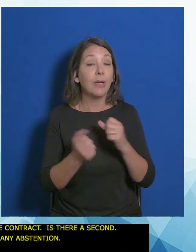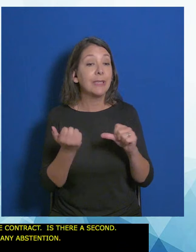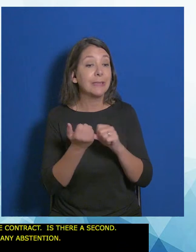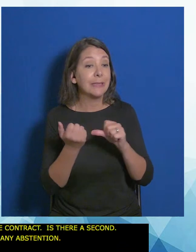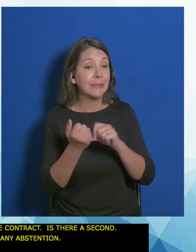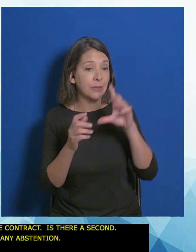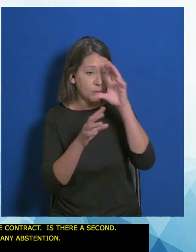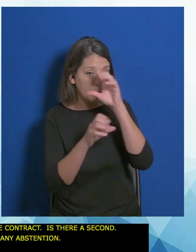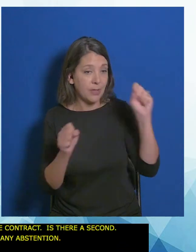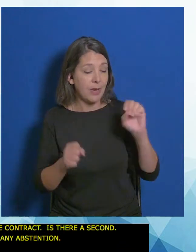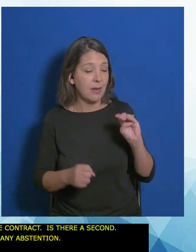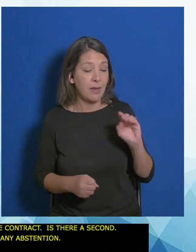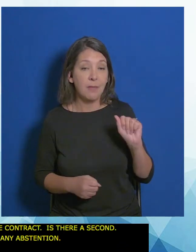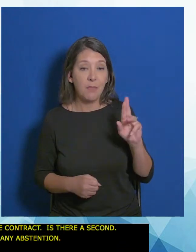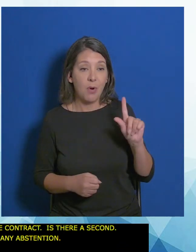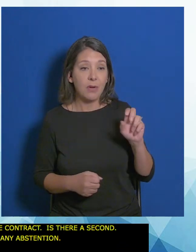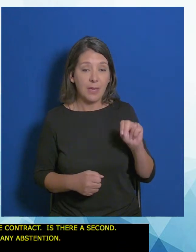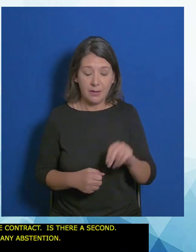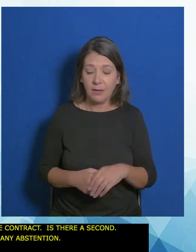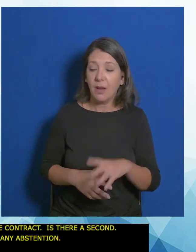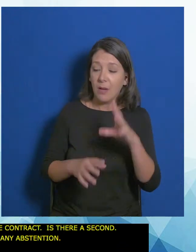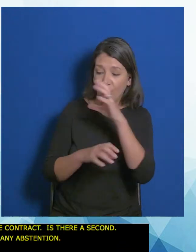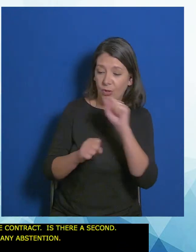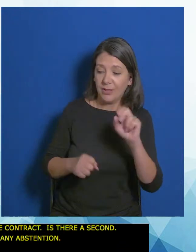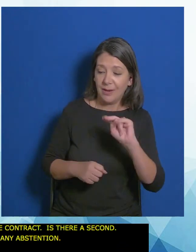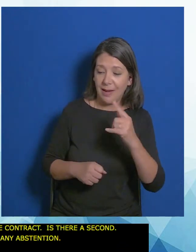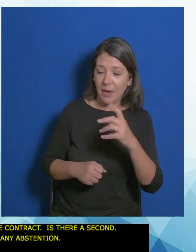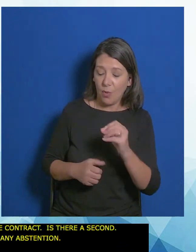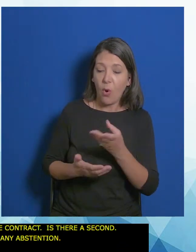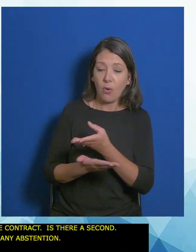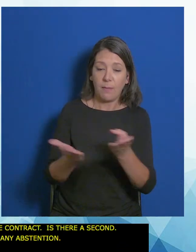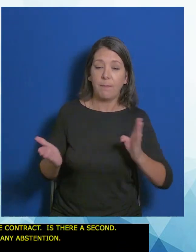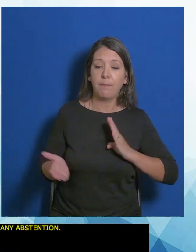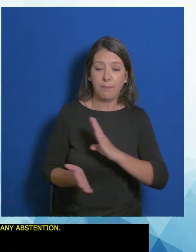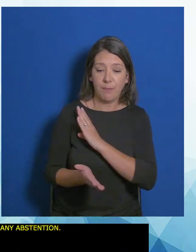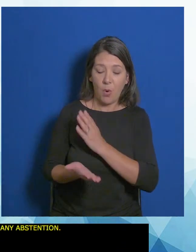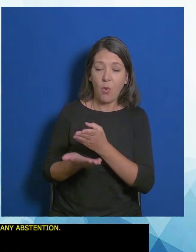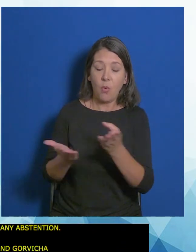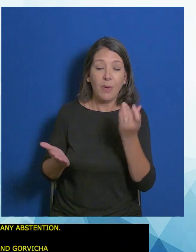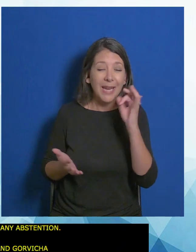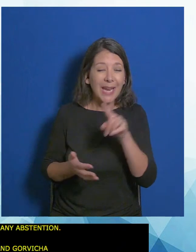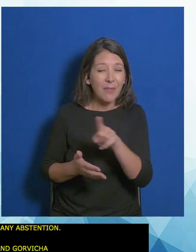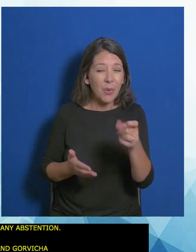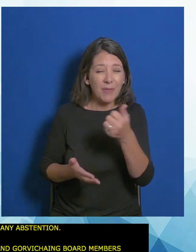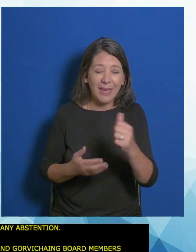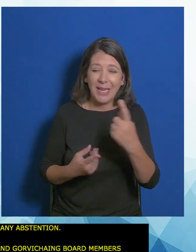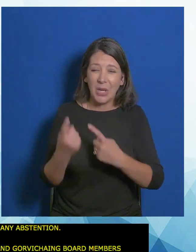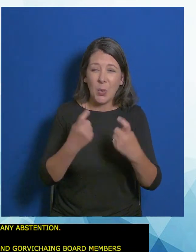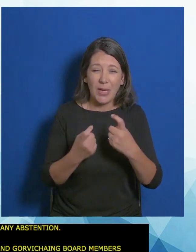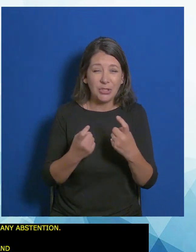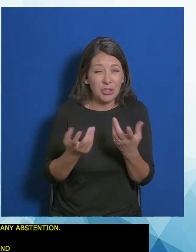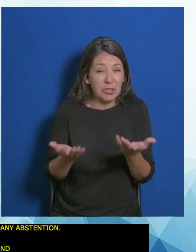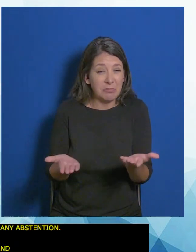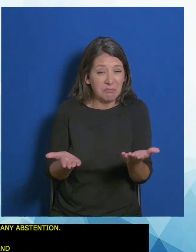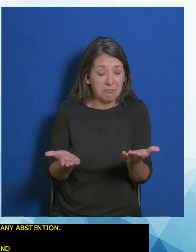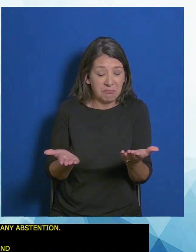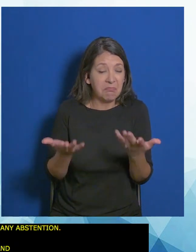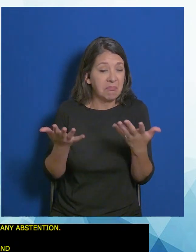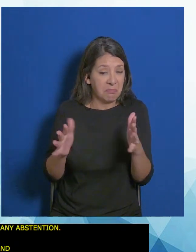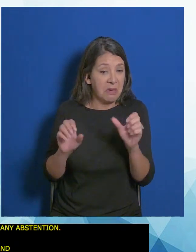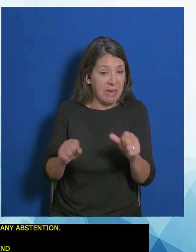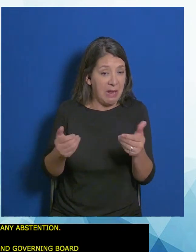President Nigro, governing board members, if you have reference, if you have questions for that, but these are submitted to you for